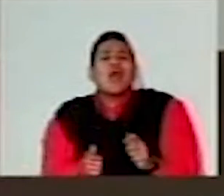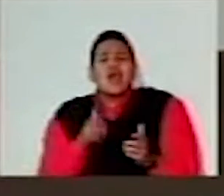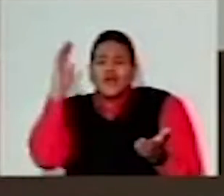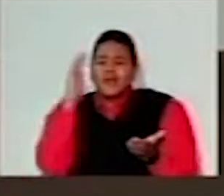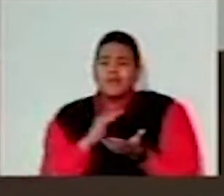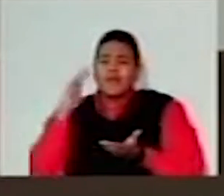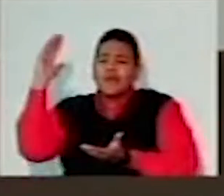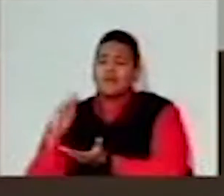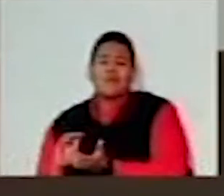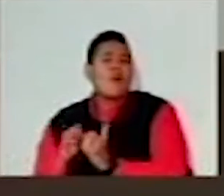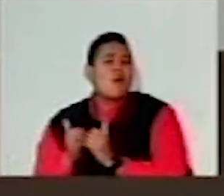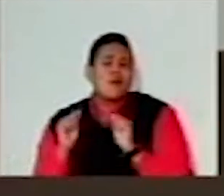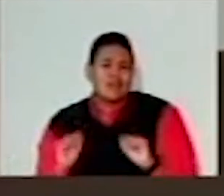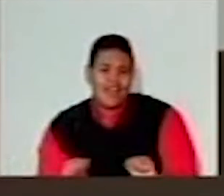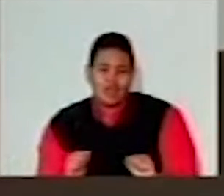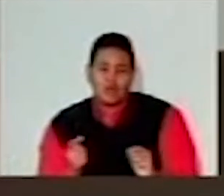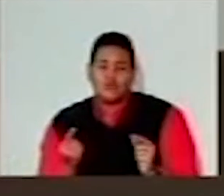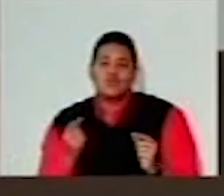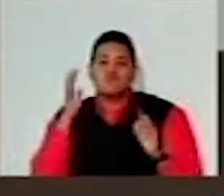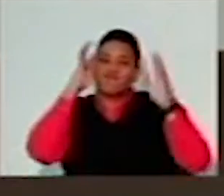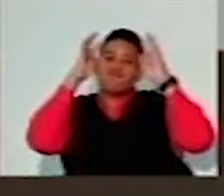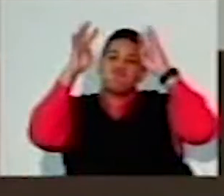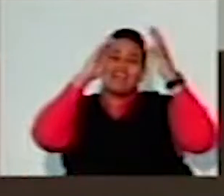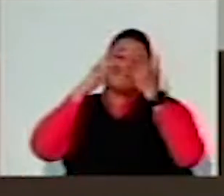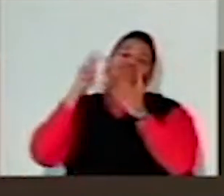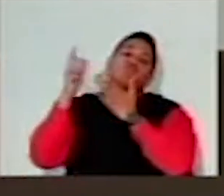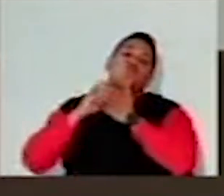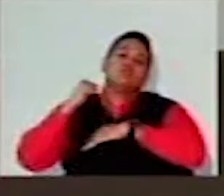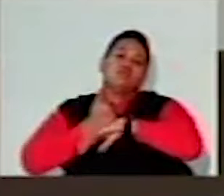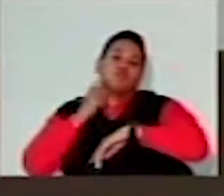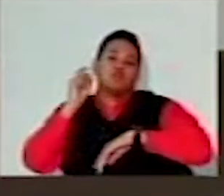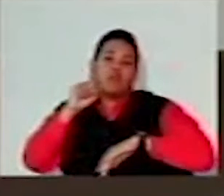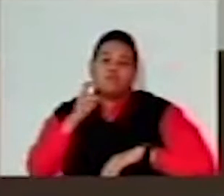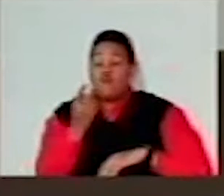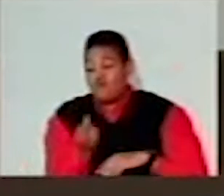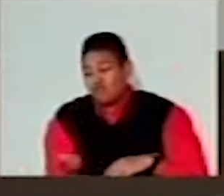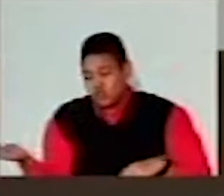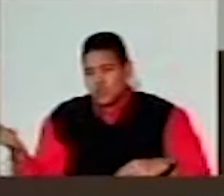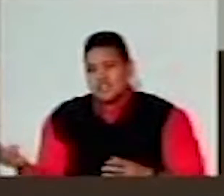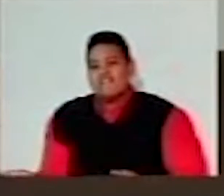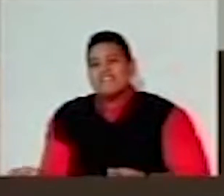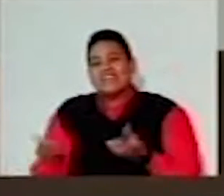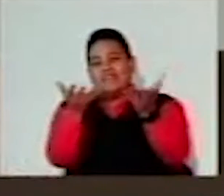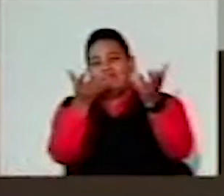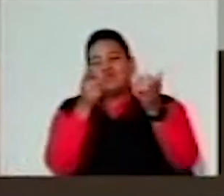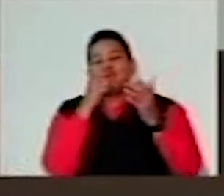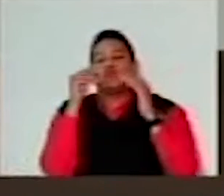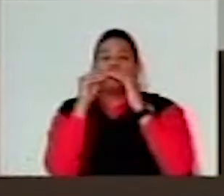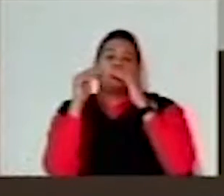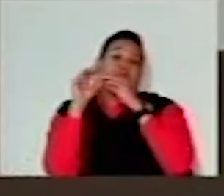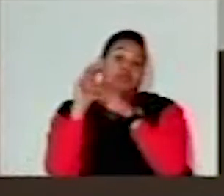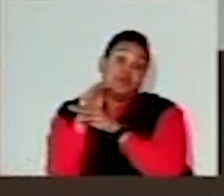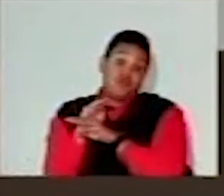programs will have to be put in place, and resources will have to be directed to the Justice Ministry, so that when